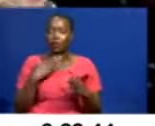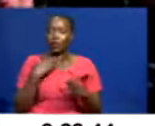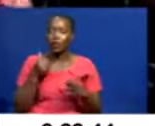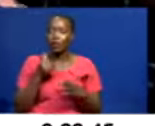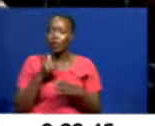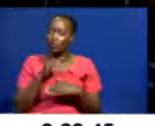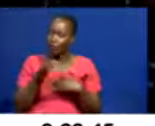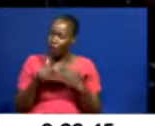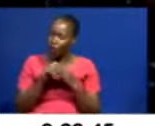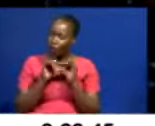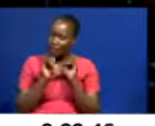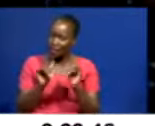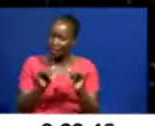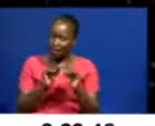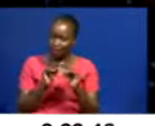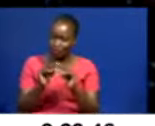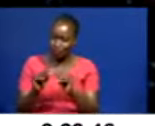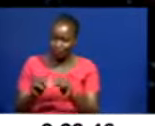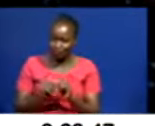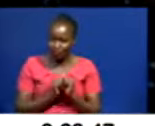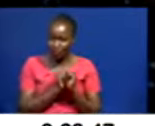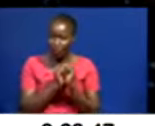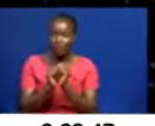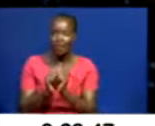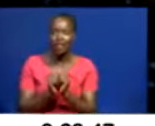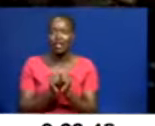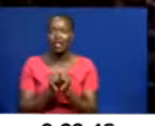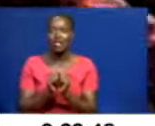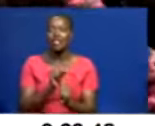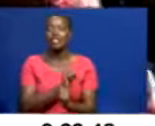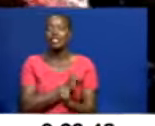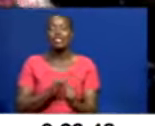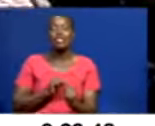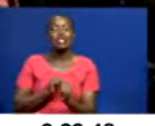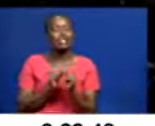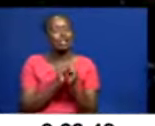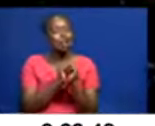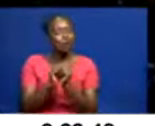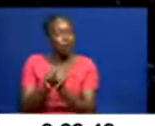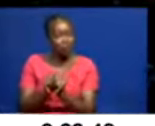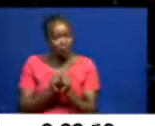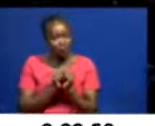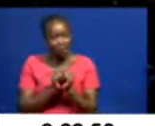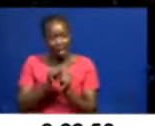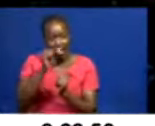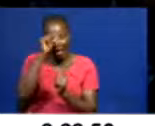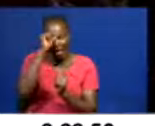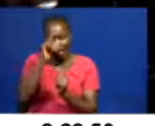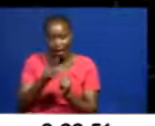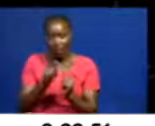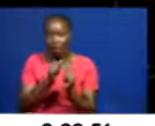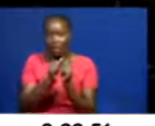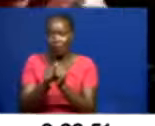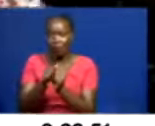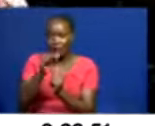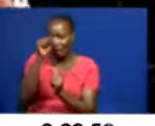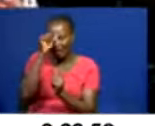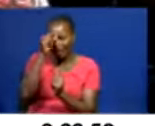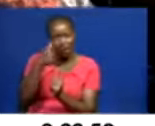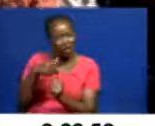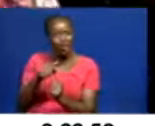tuwe pamoja, wabunge wetu pamoja, seneta wetu pamoja, governor wetu pamoja, serikali yetu